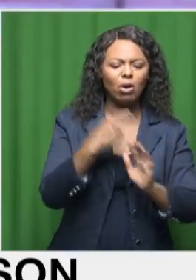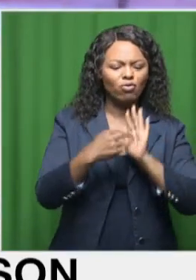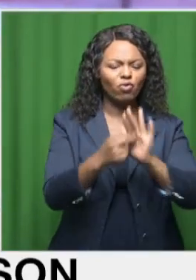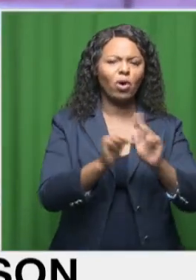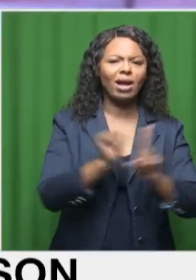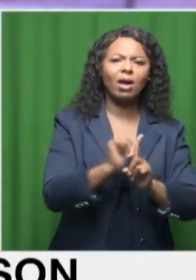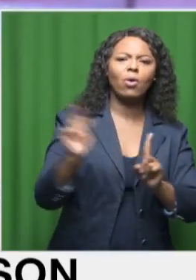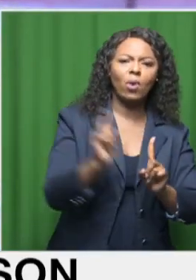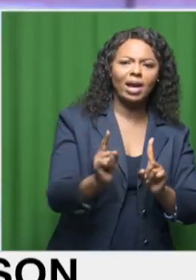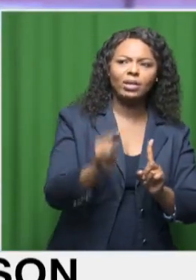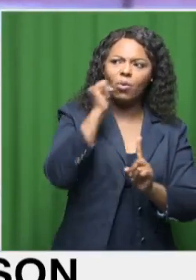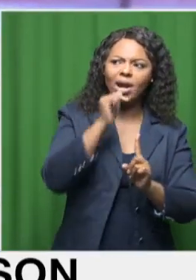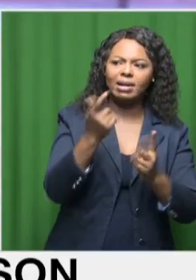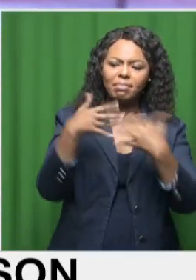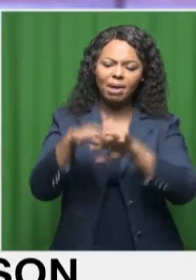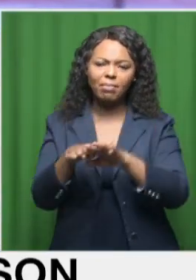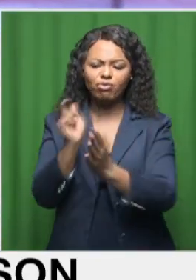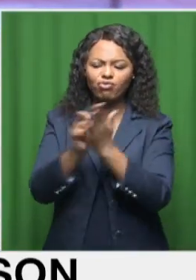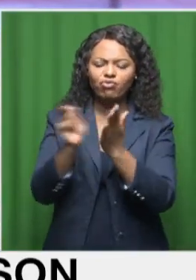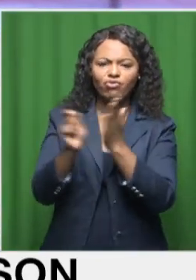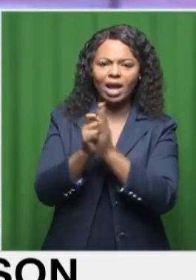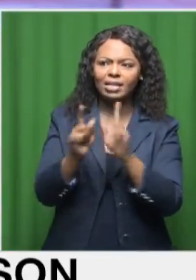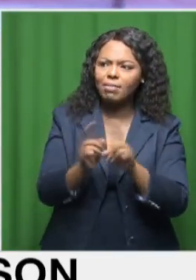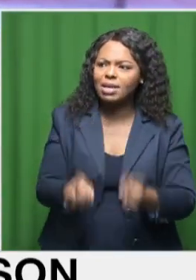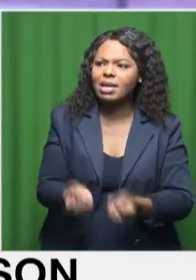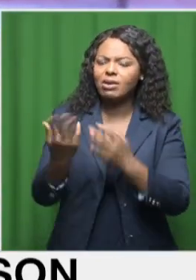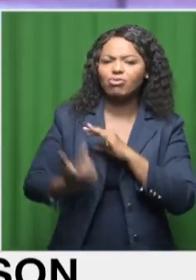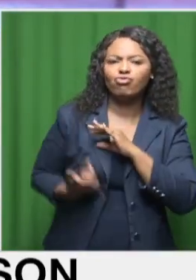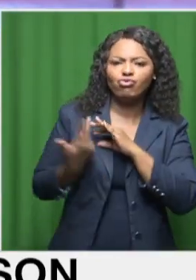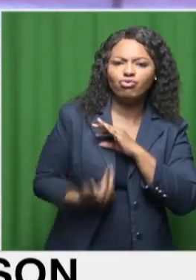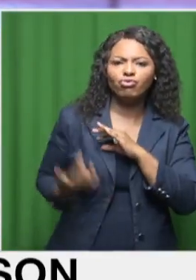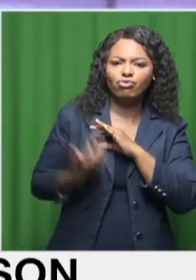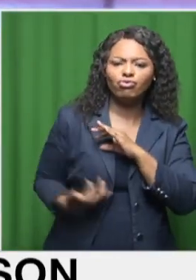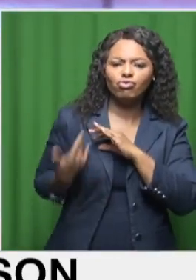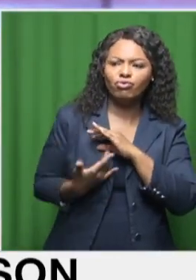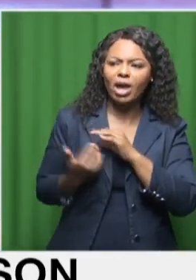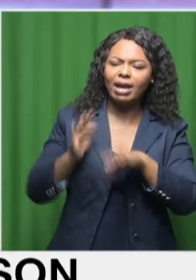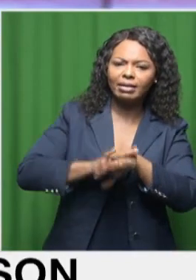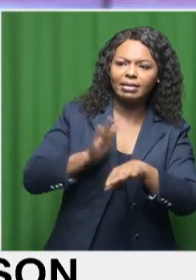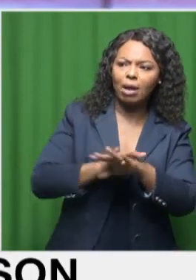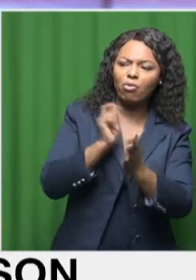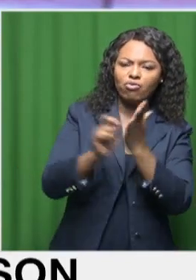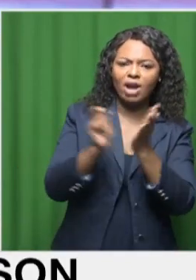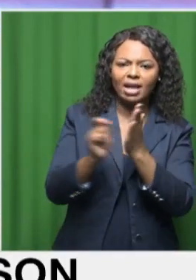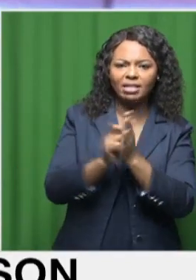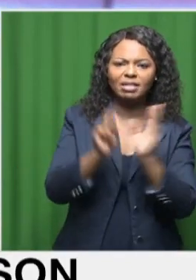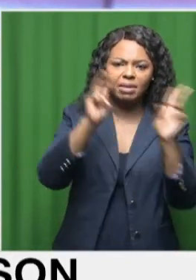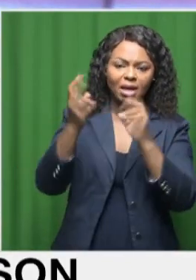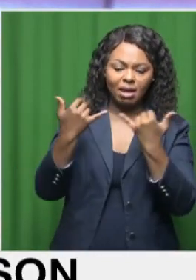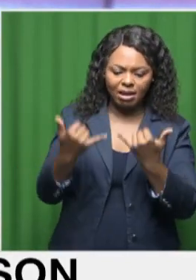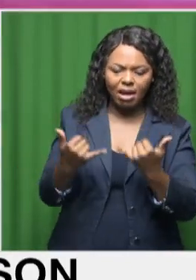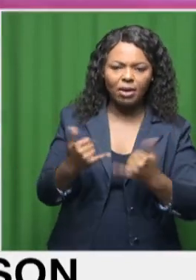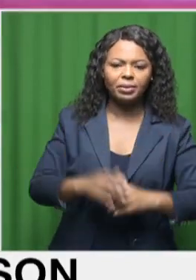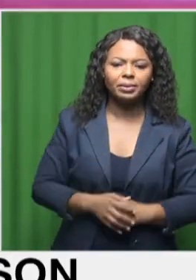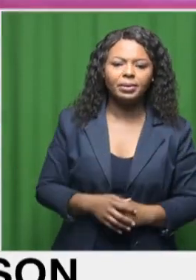to writing, and what has he inspired that is part of the writing landscape today.